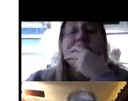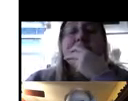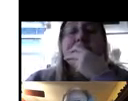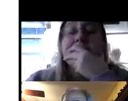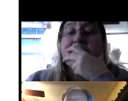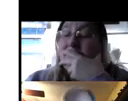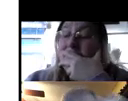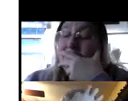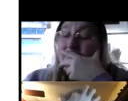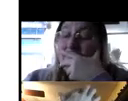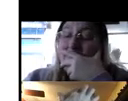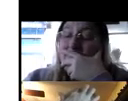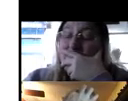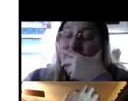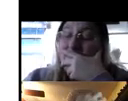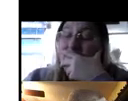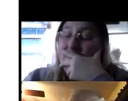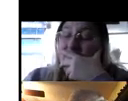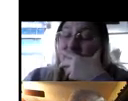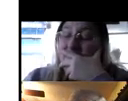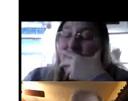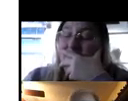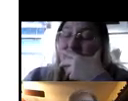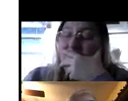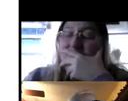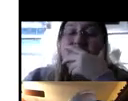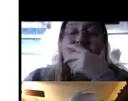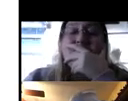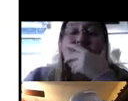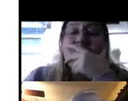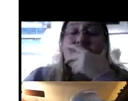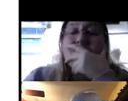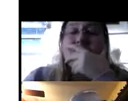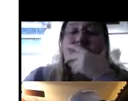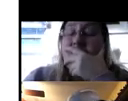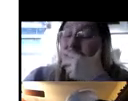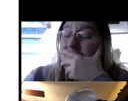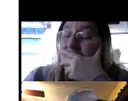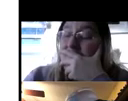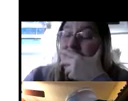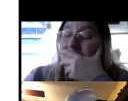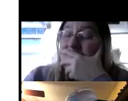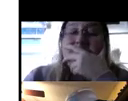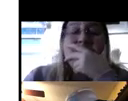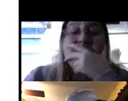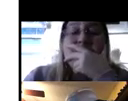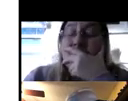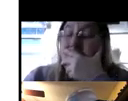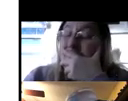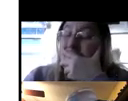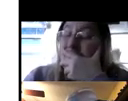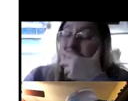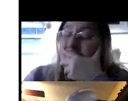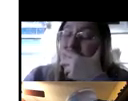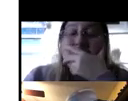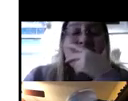COVID-19, there's always been people who have lack of access to healthcare, that there are